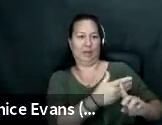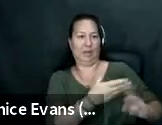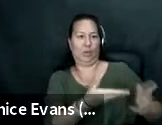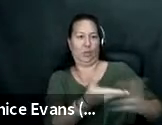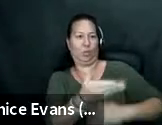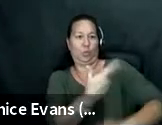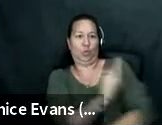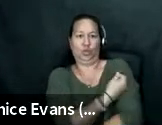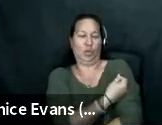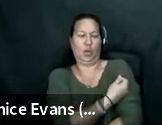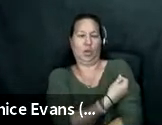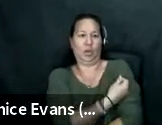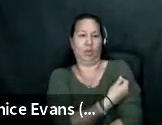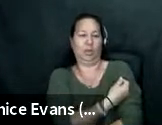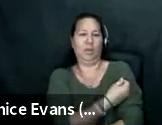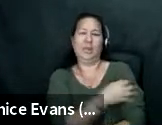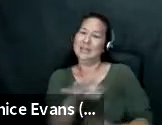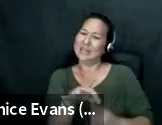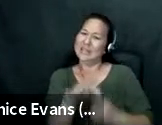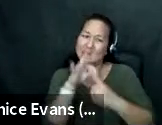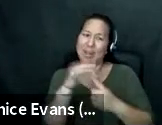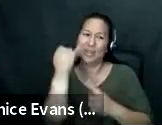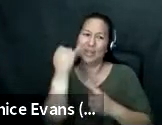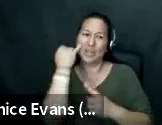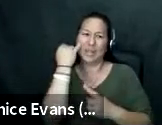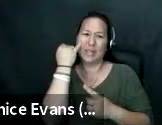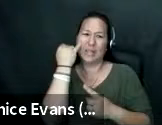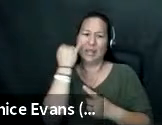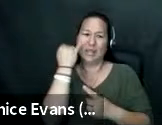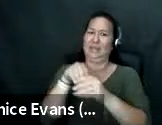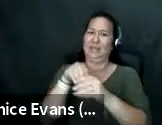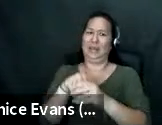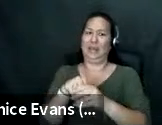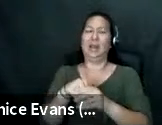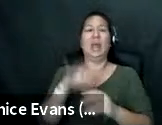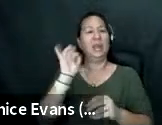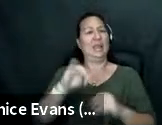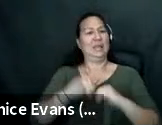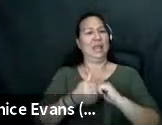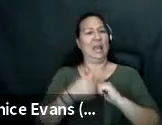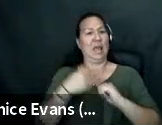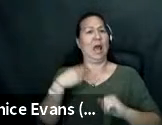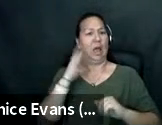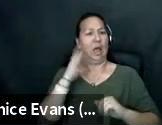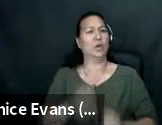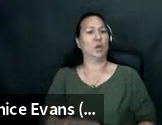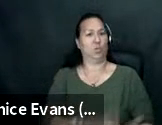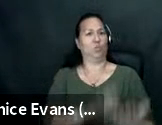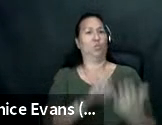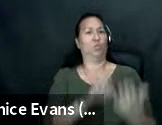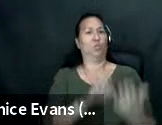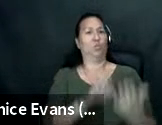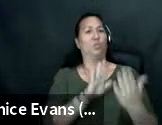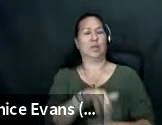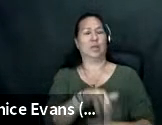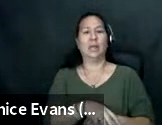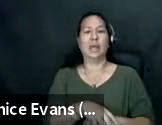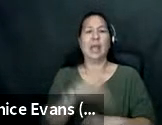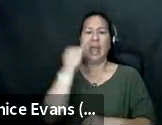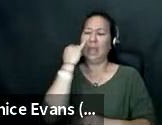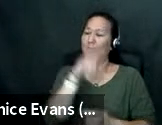settings. So those would be two ways I would approach it. If there's a need for more specific